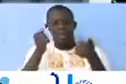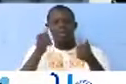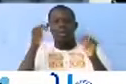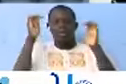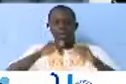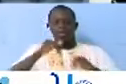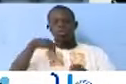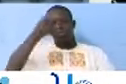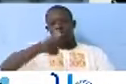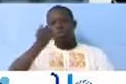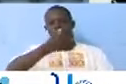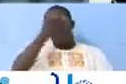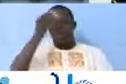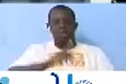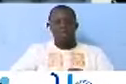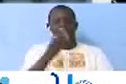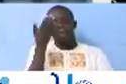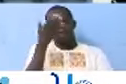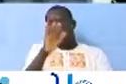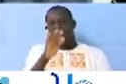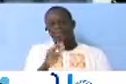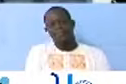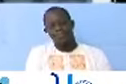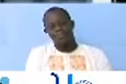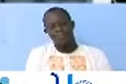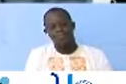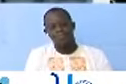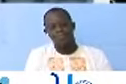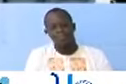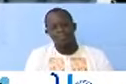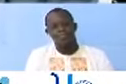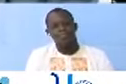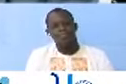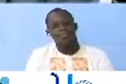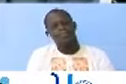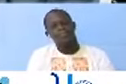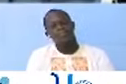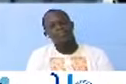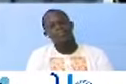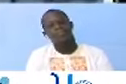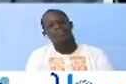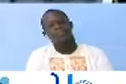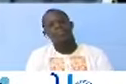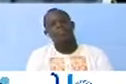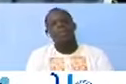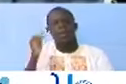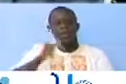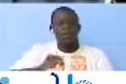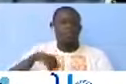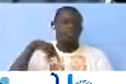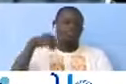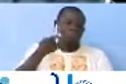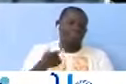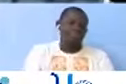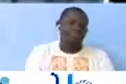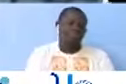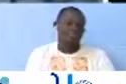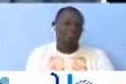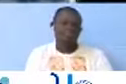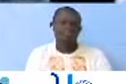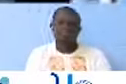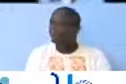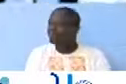proceedings tomorrow morning at 10 o'clock. Silambe luku lola janne ngana murna jan sama somanda talantang nadia da alay. Meeting is adjourned.